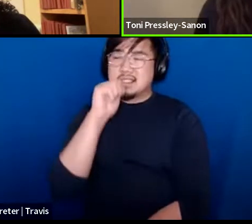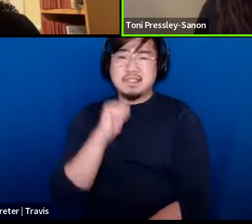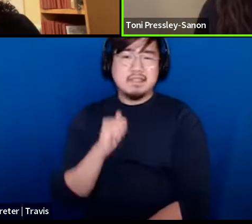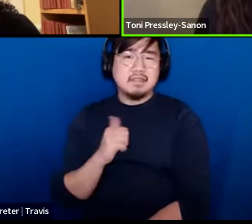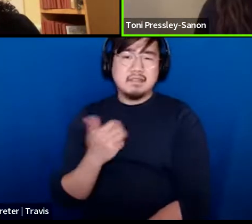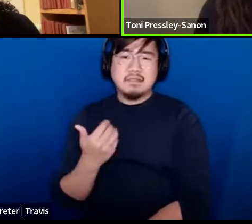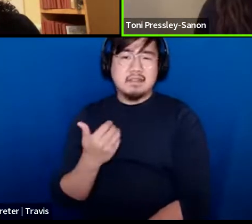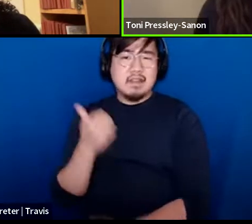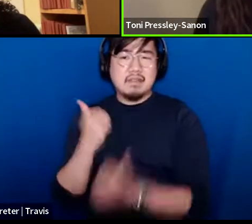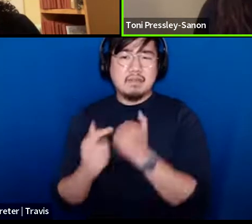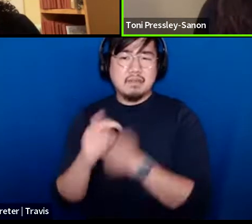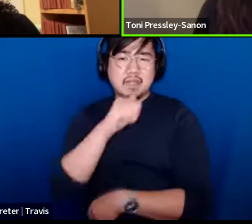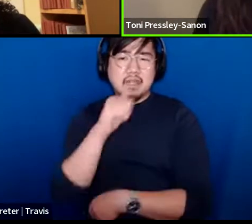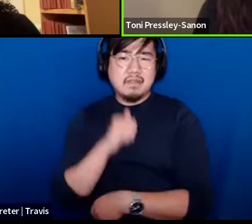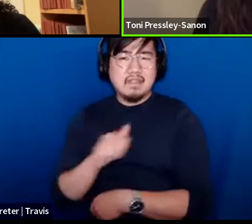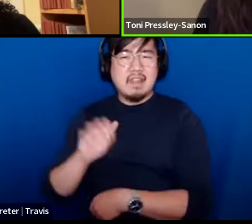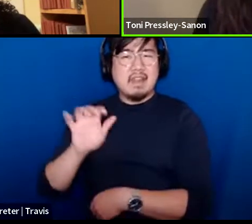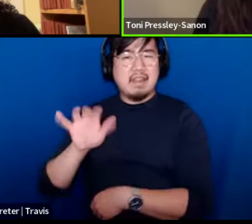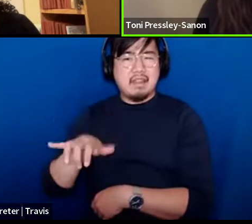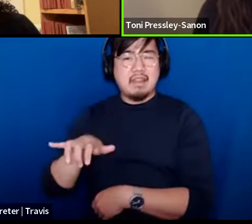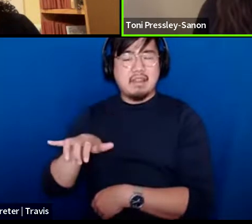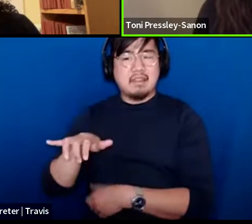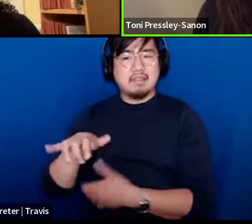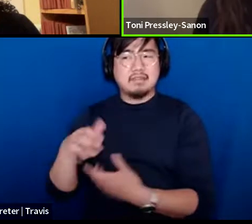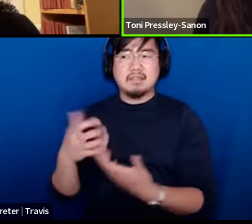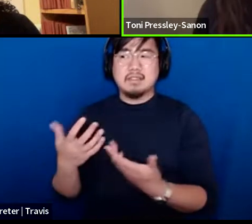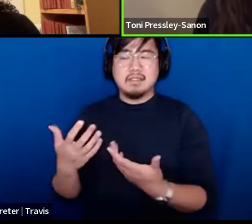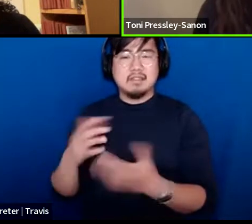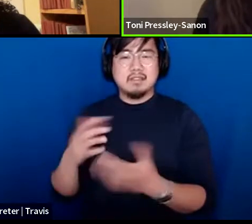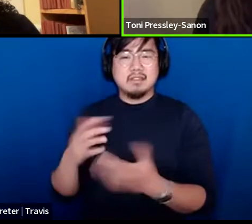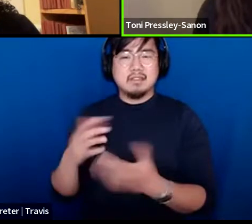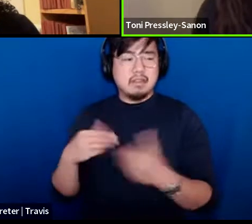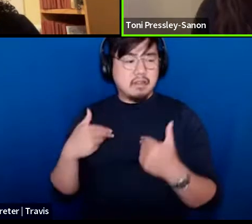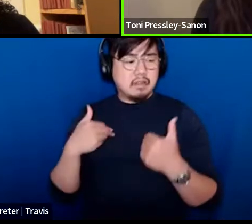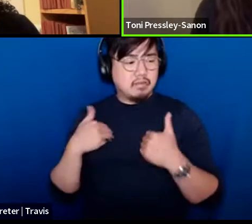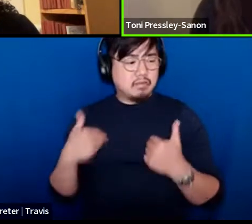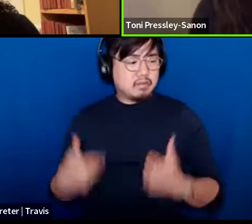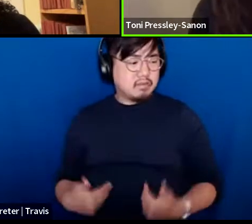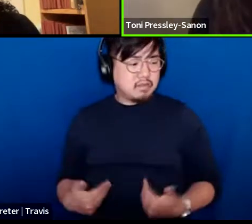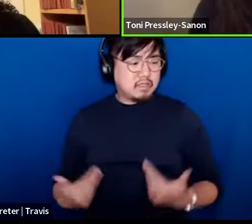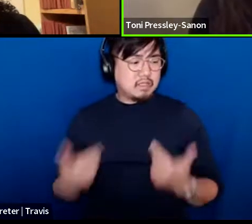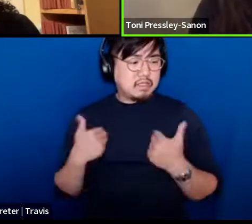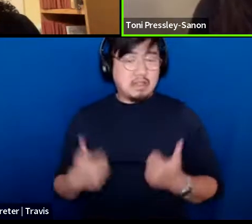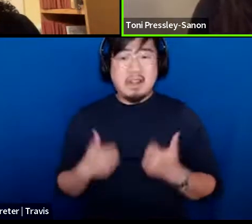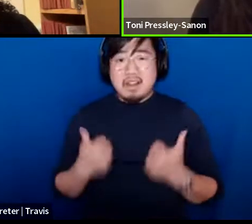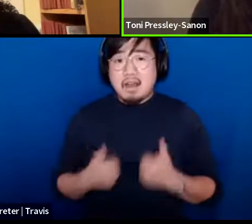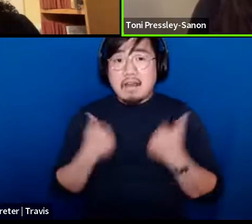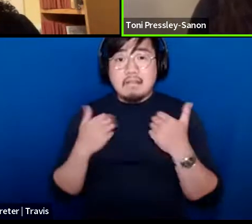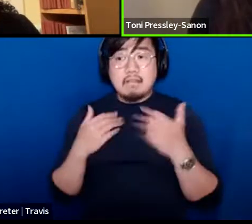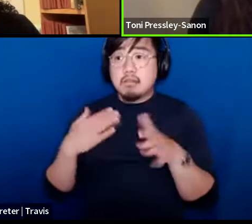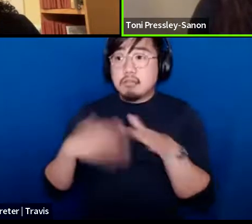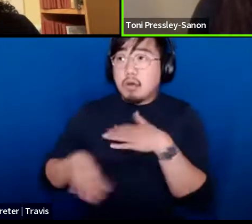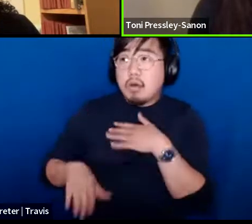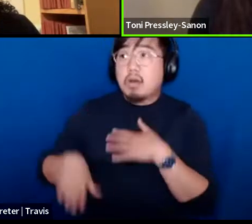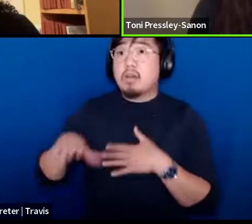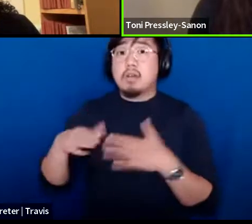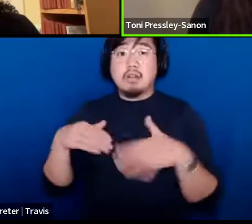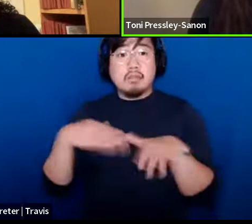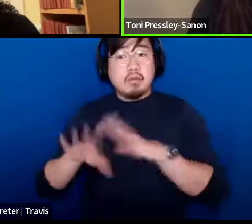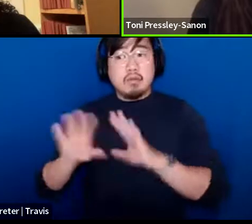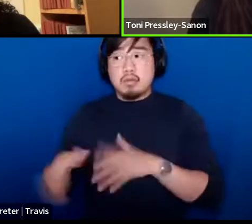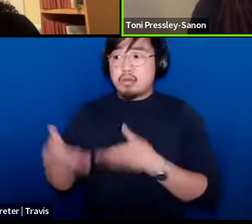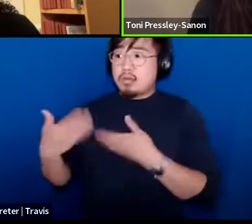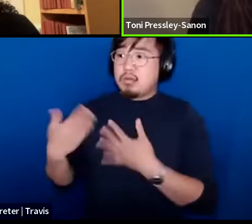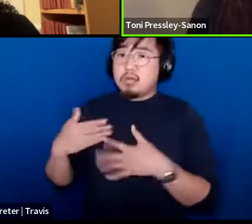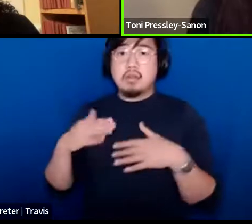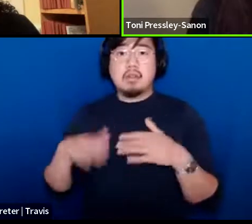my response. Yeah. And I know my suffering. I know my suffering as a Black woman,